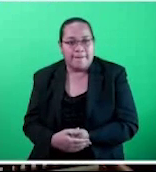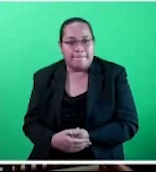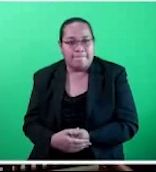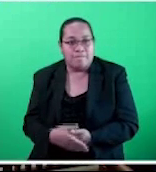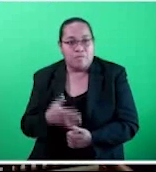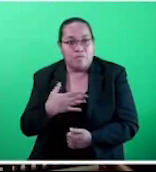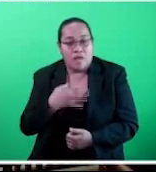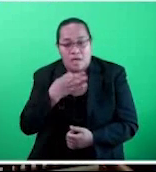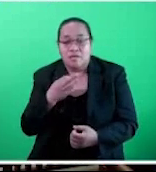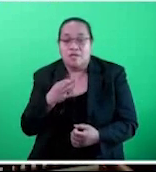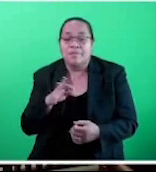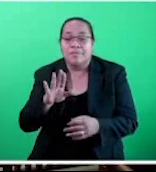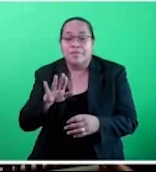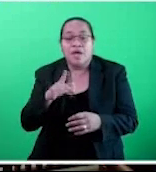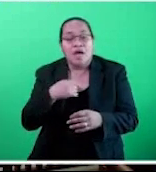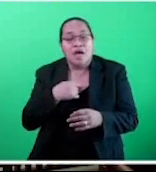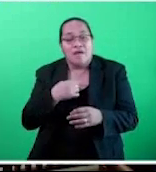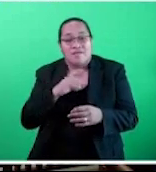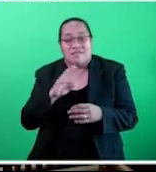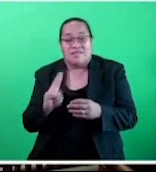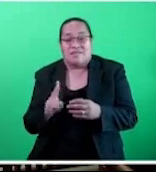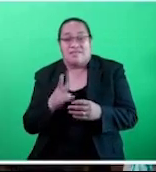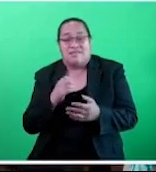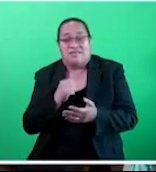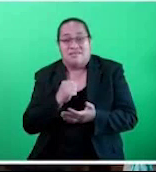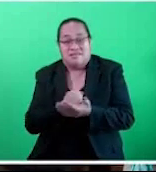Lalabalavu. Supplementary question, Mr. Speaker.